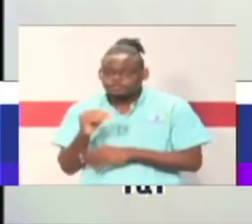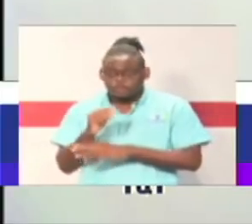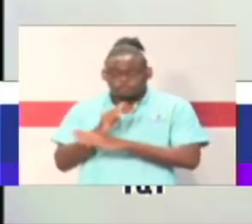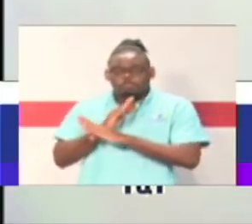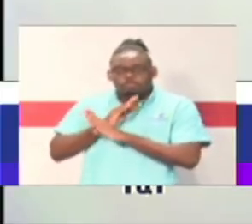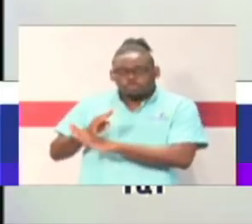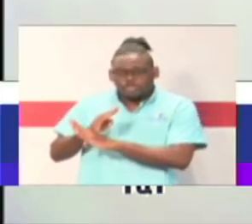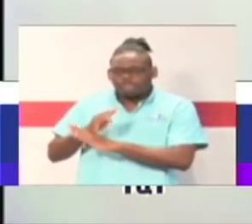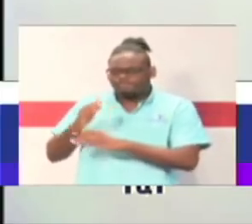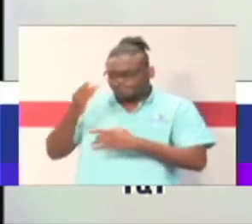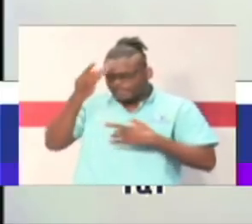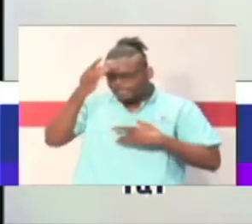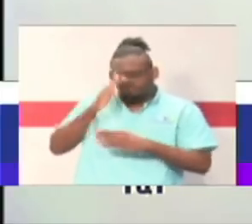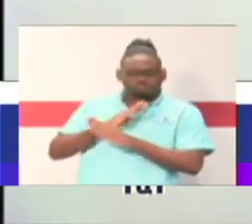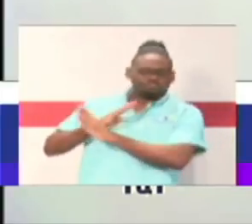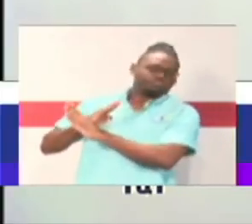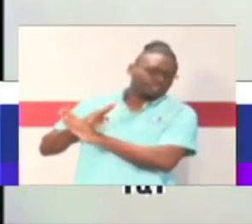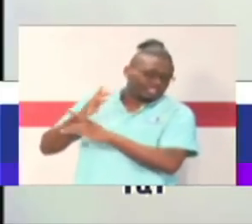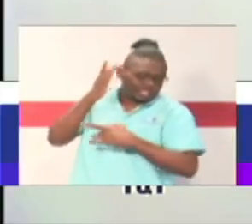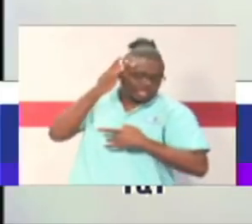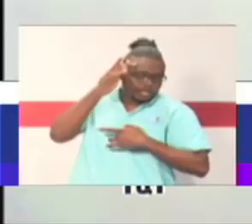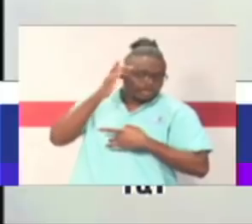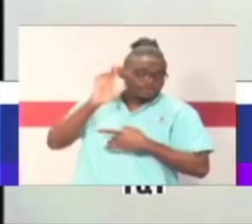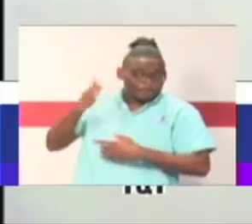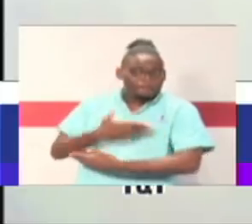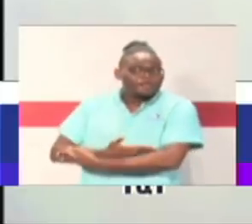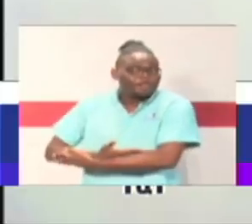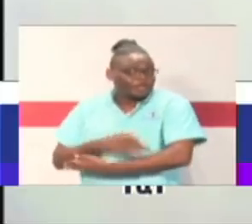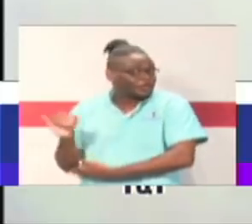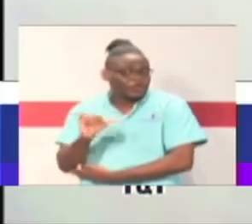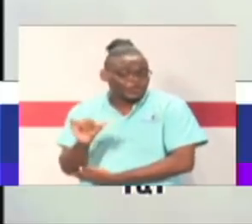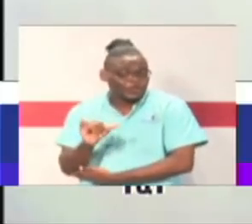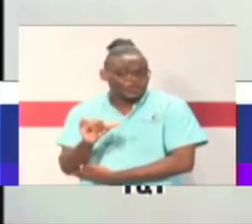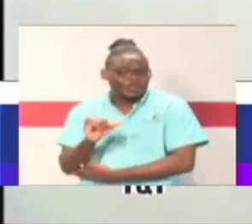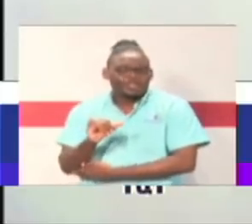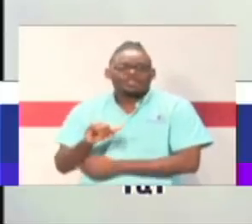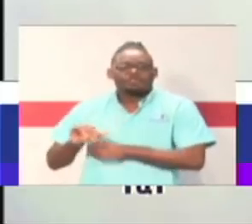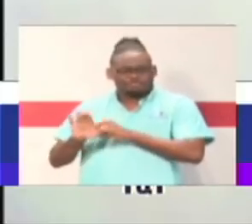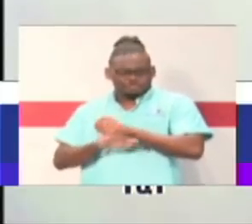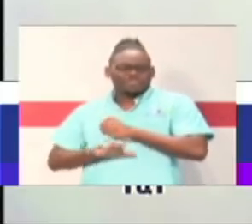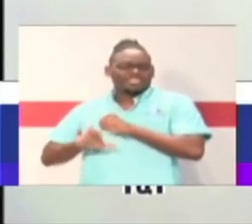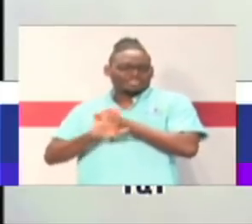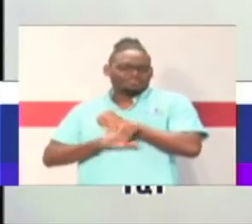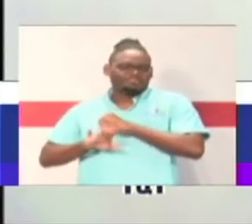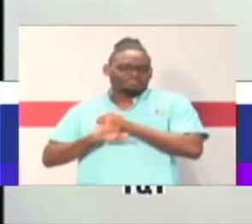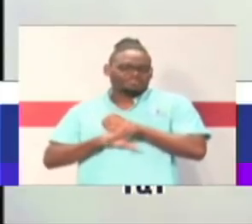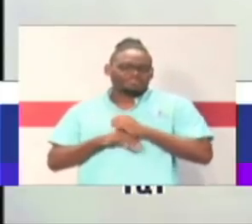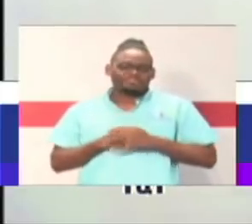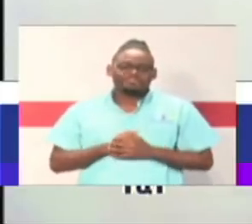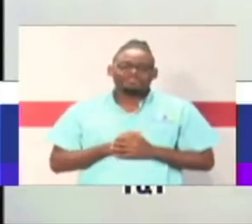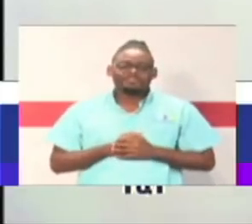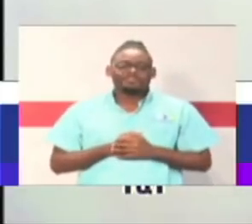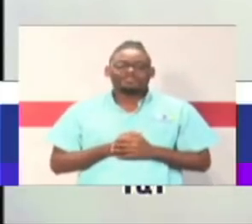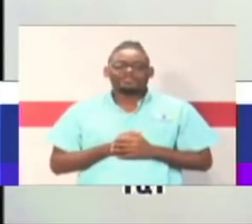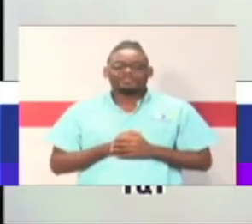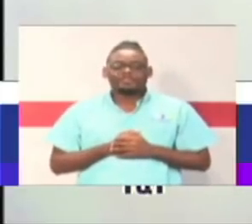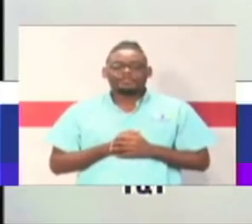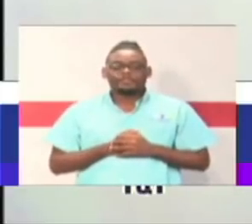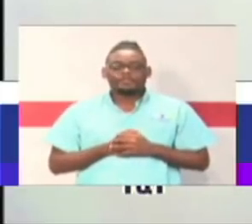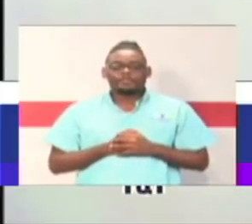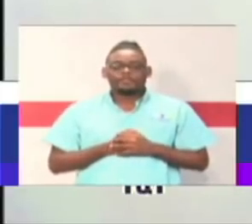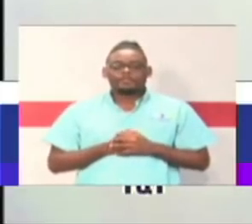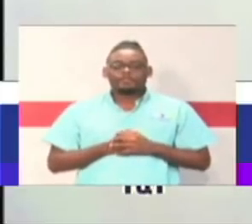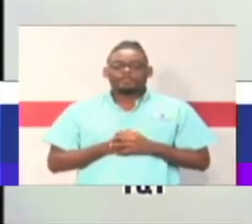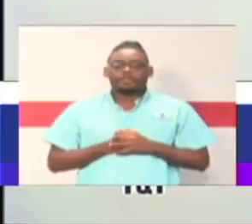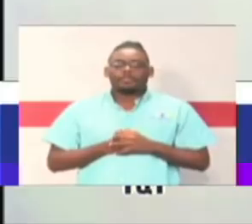to your baby via the mother's antibodies, which cross the placenta and are present in breast milk. With all